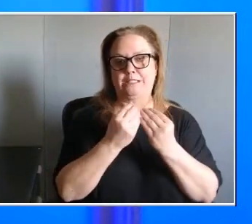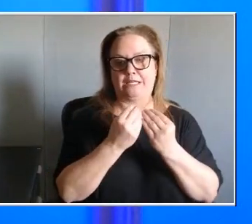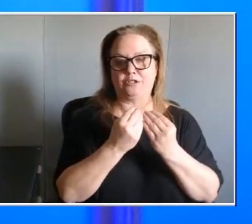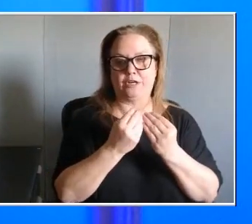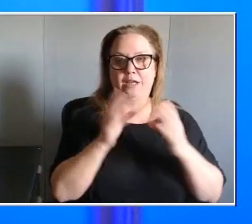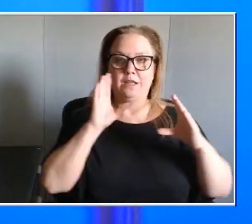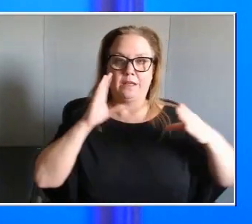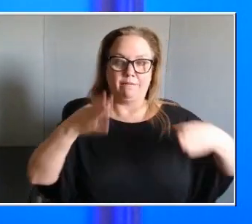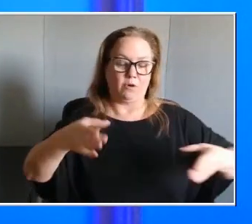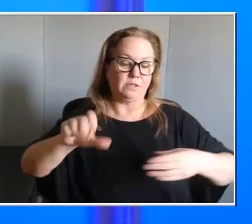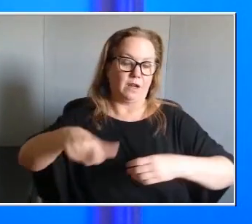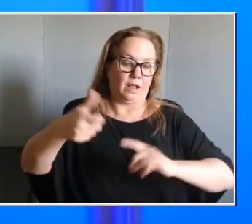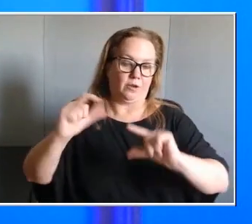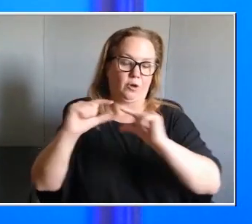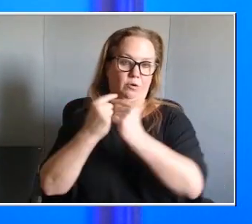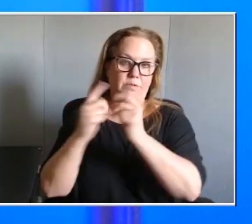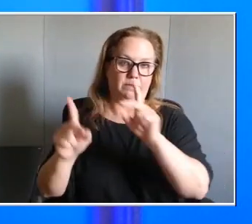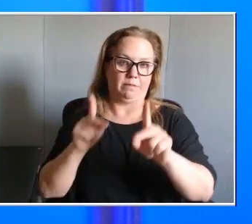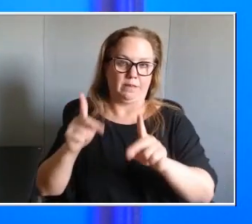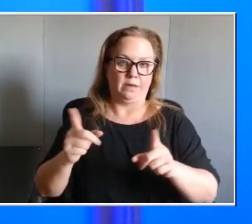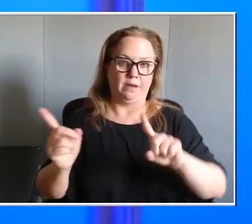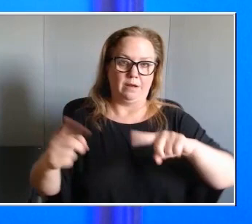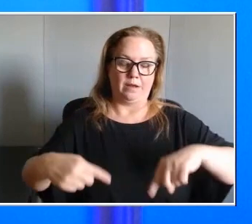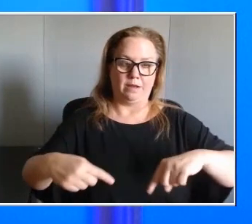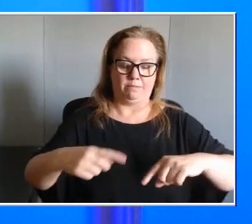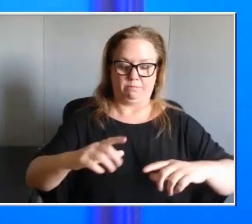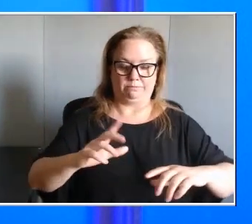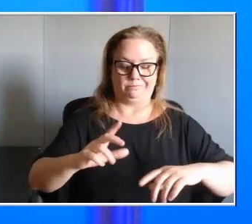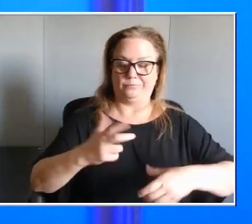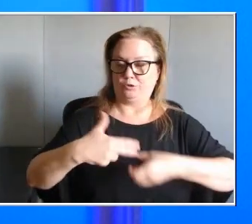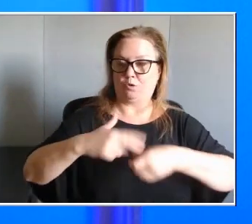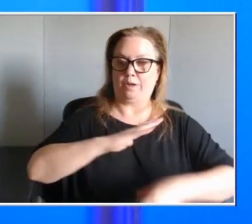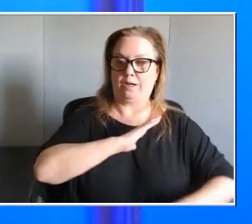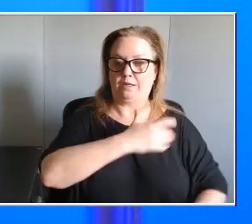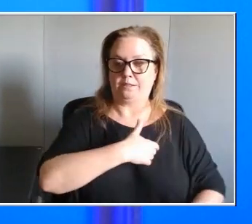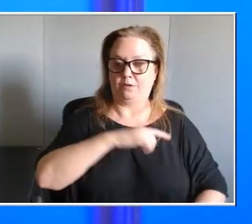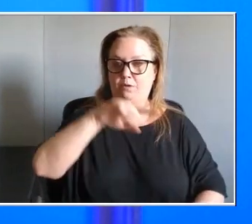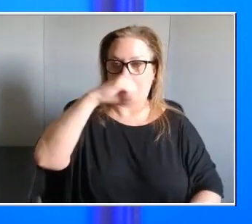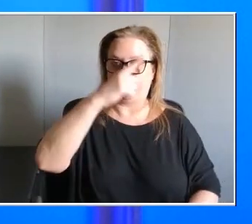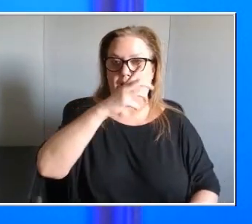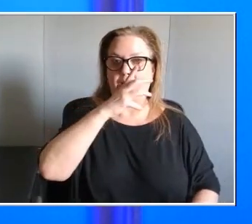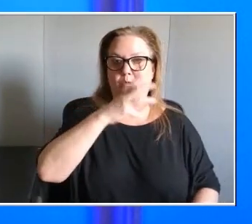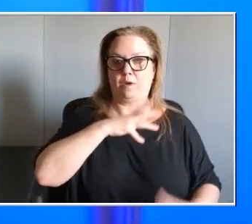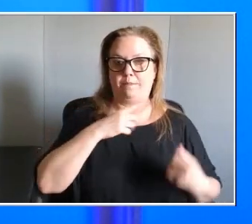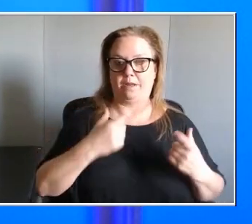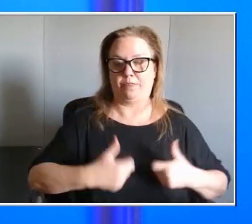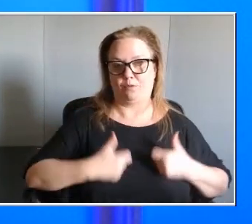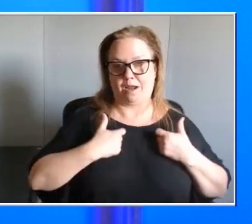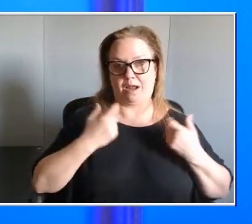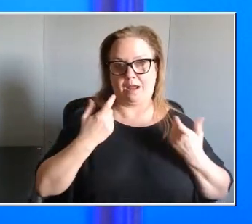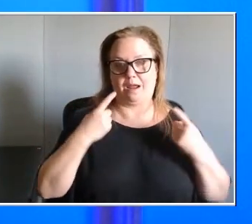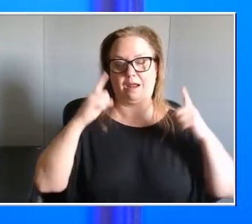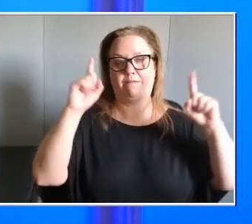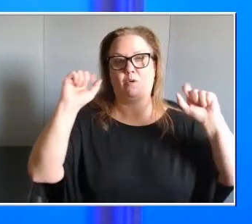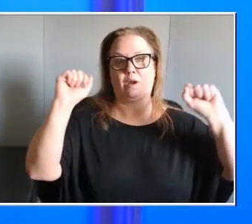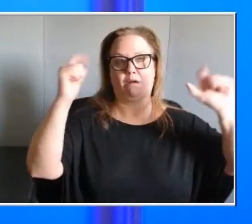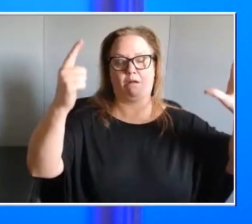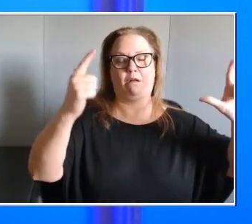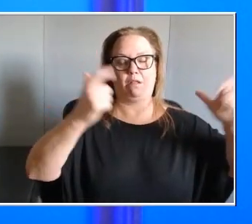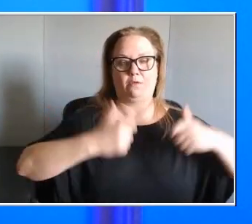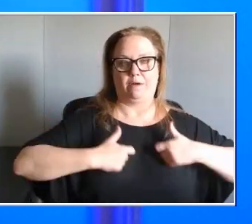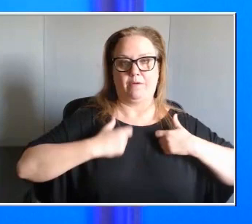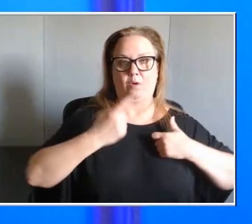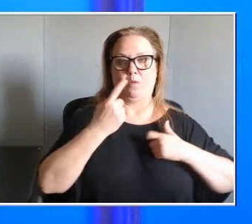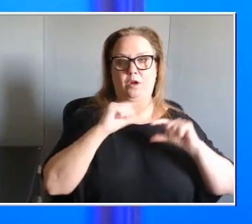focus on others, and so I tell them, come to the table with us, because when Black women thrive, we all thrive, right? When one group is healthy, we're